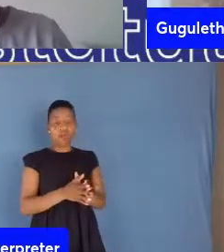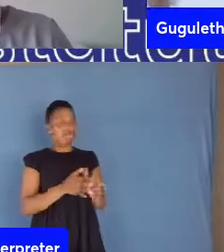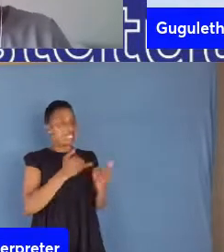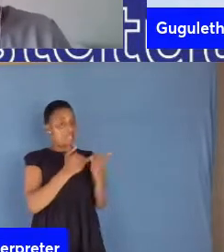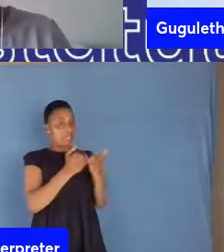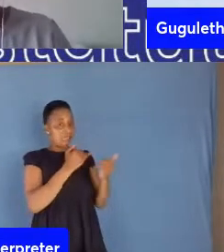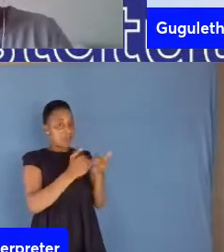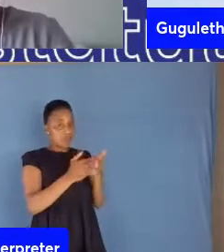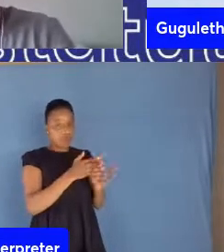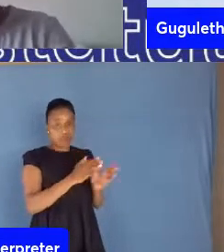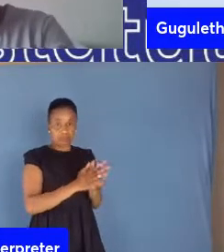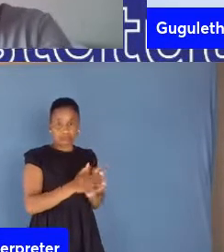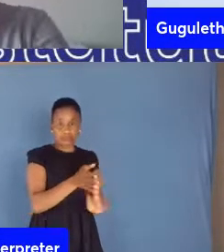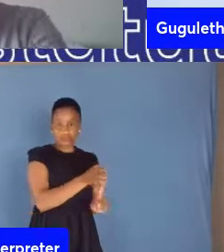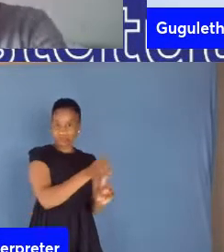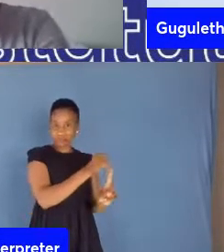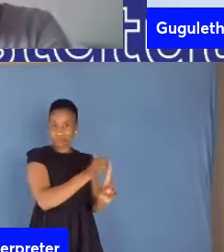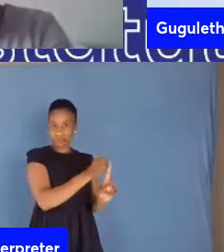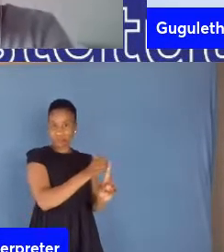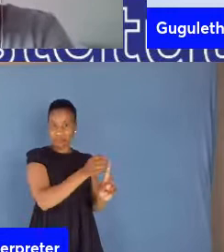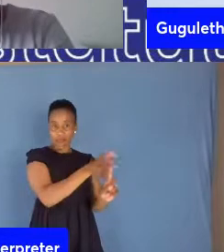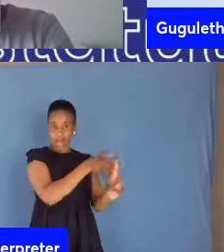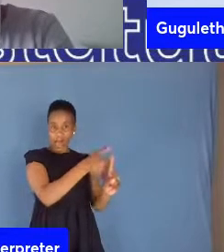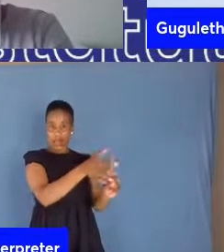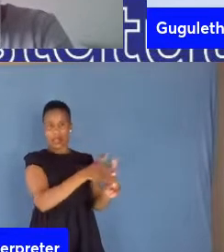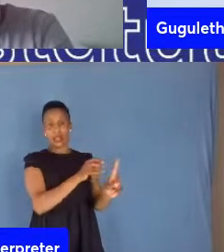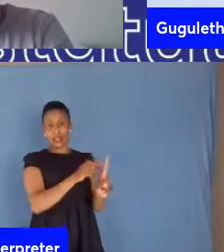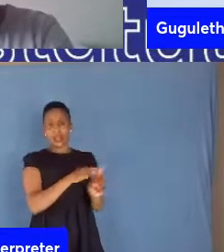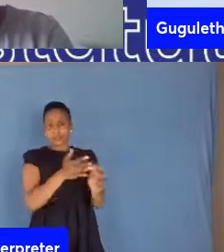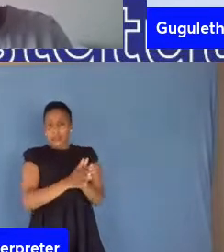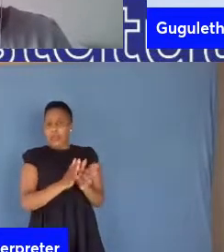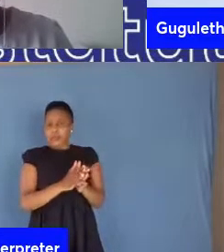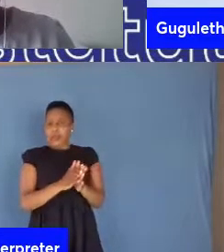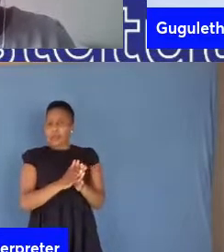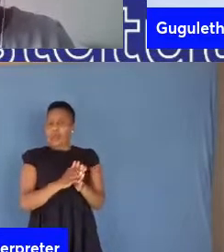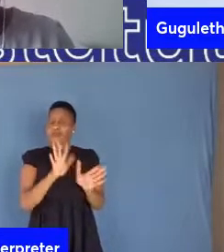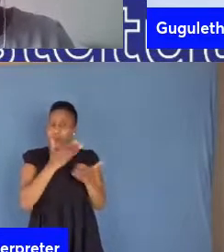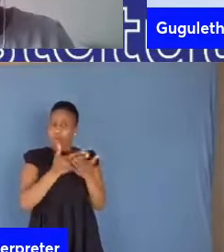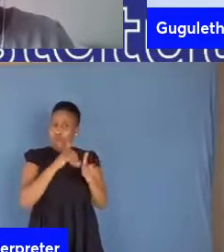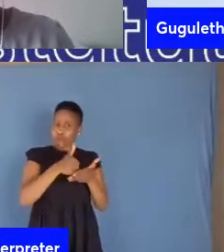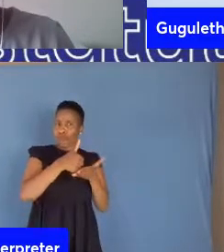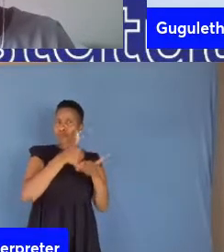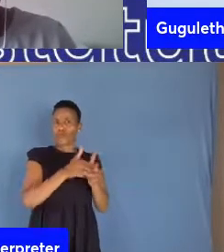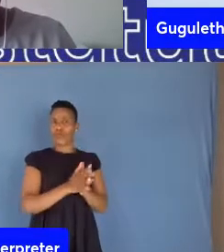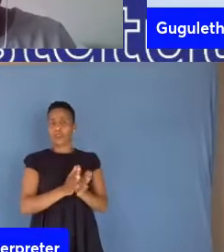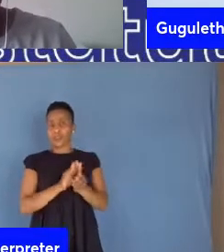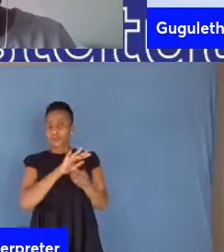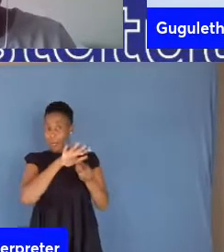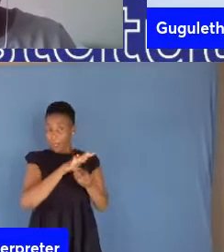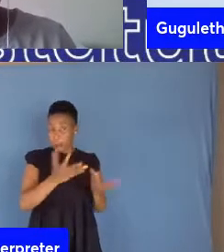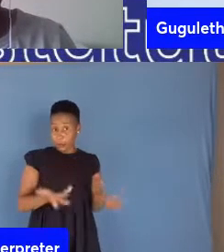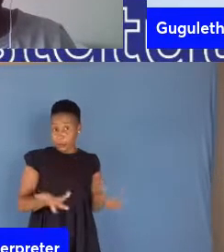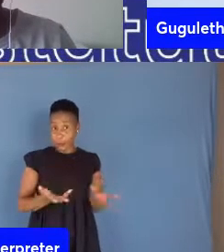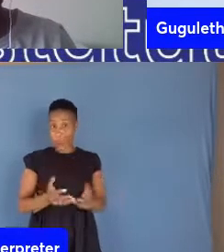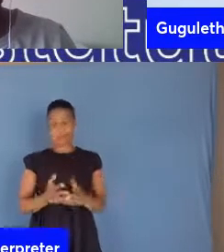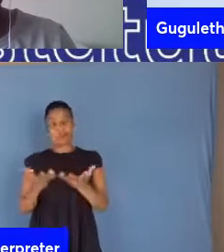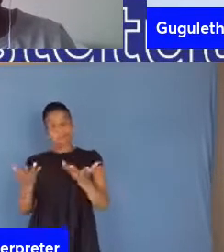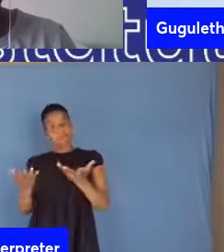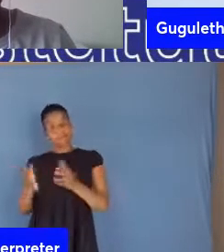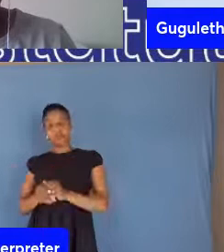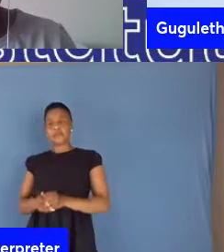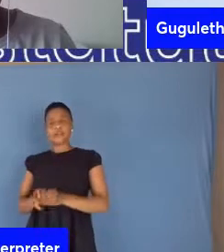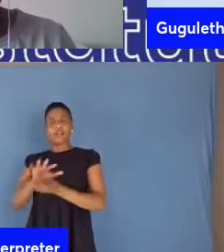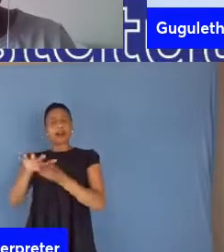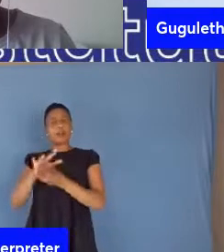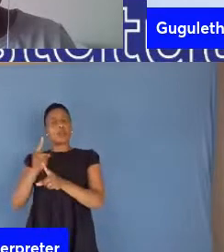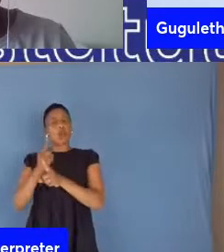that would be offered to the family? Look, I mean, families often blame themselves, when their